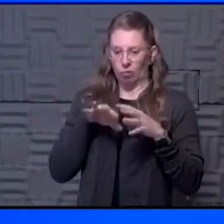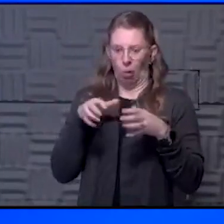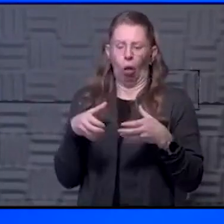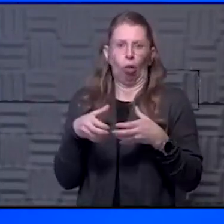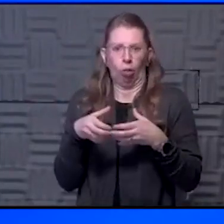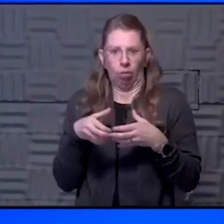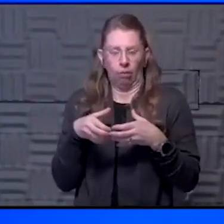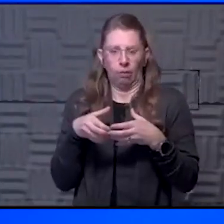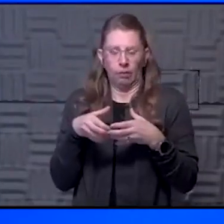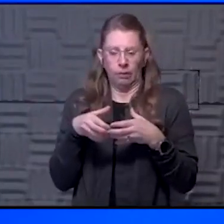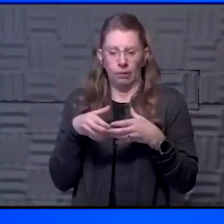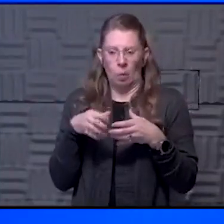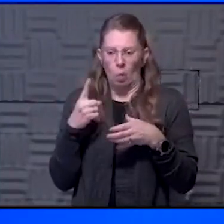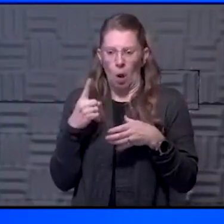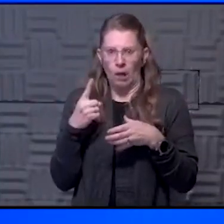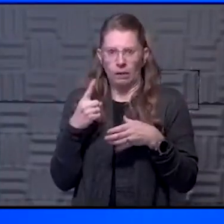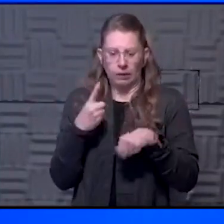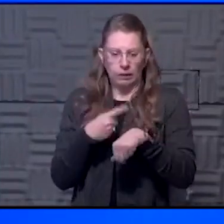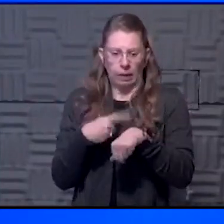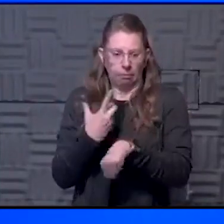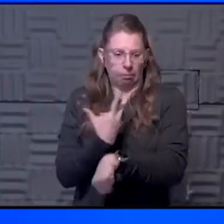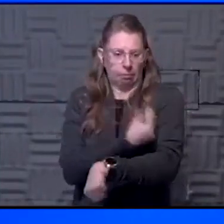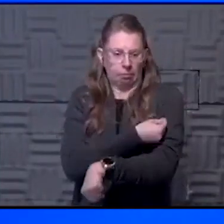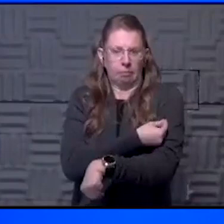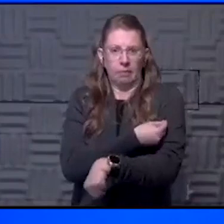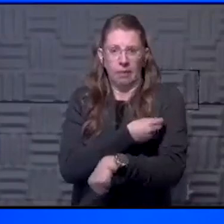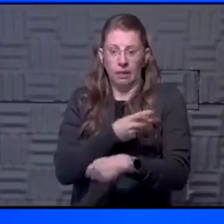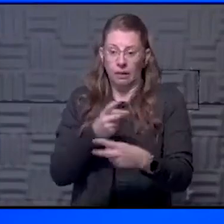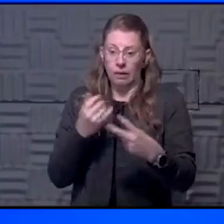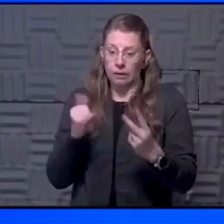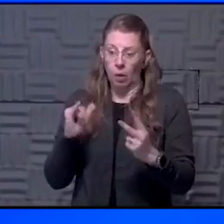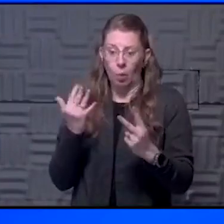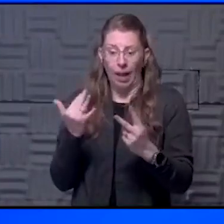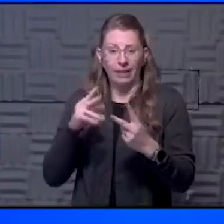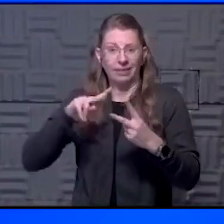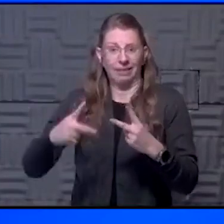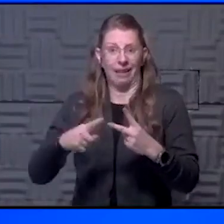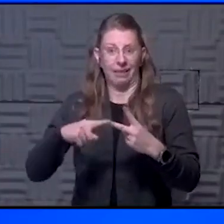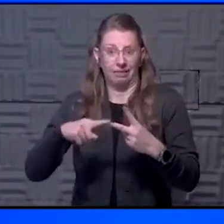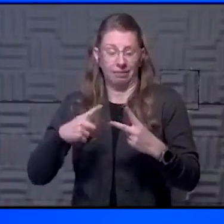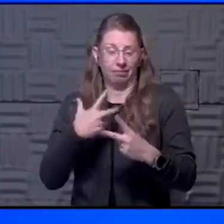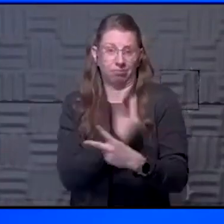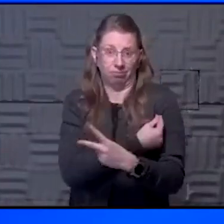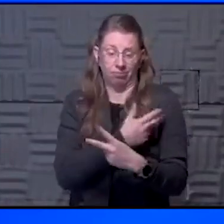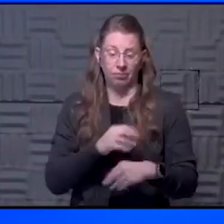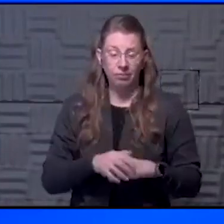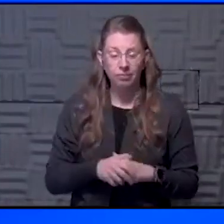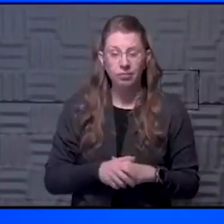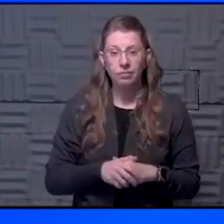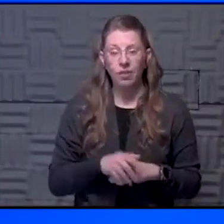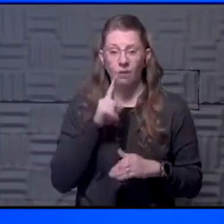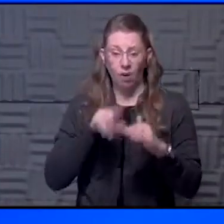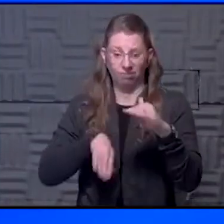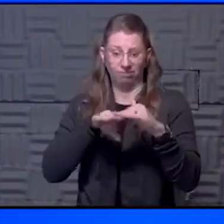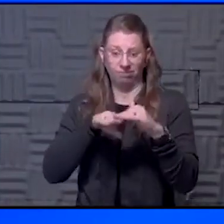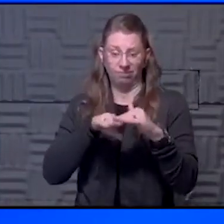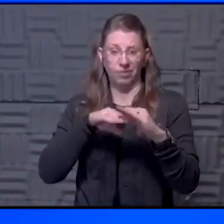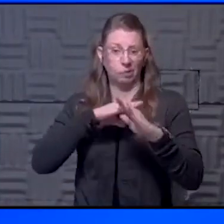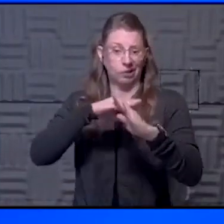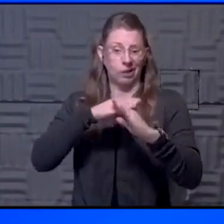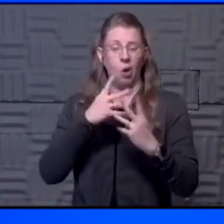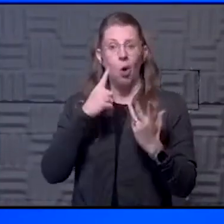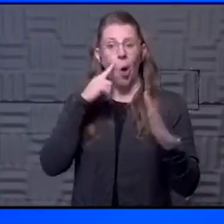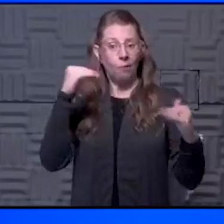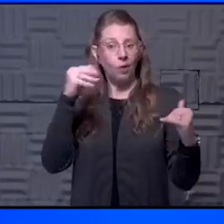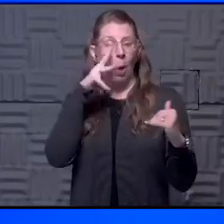gotten even 1 dose of vaccine, much less 2, and are at that maximal protection. So I think there will be, and hopefully there will